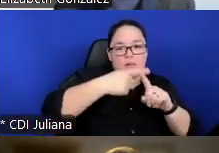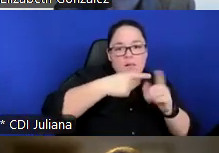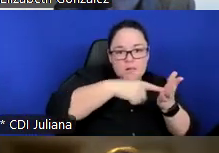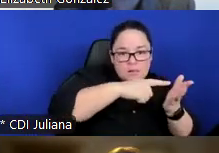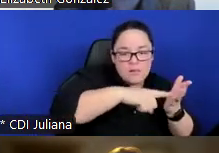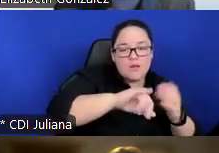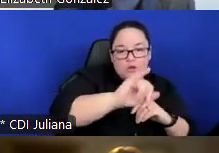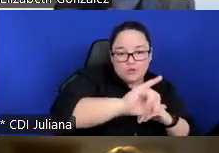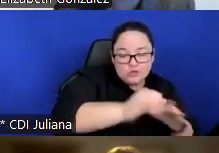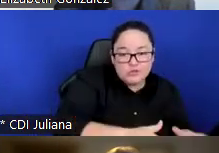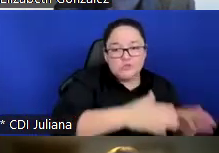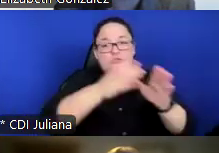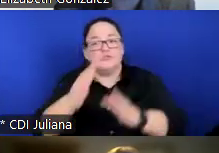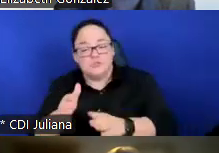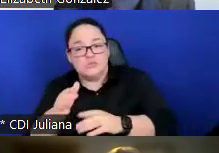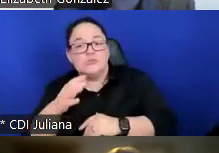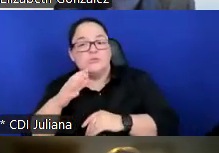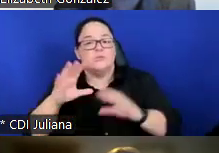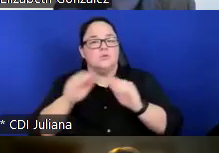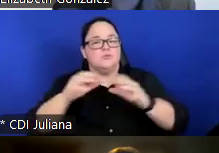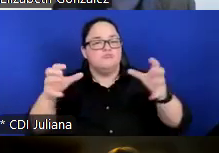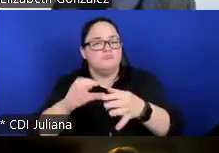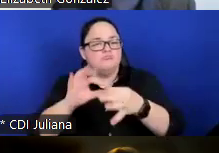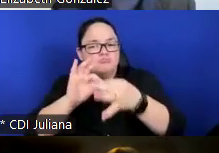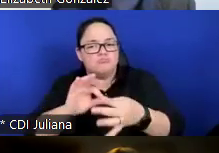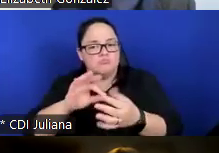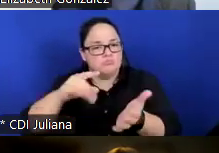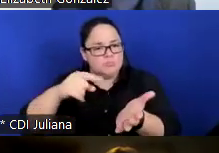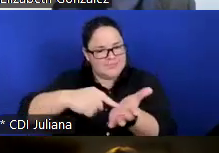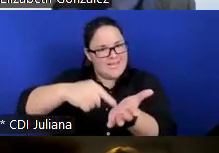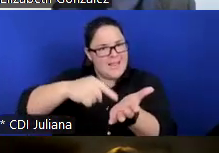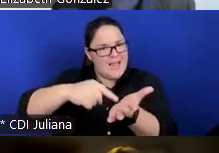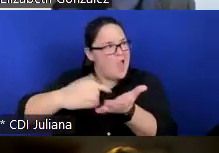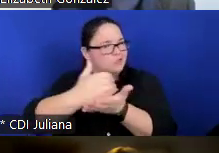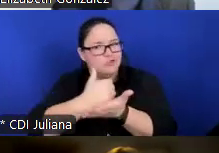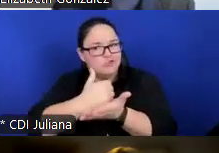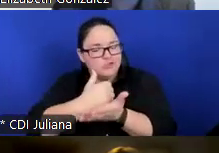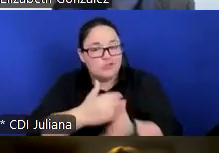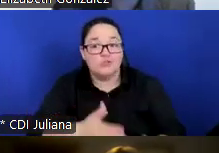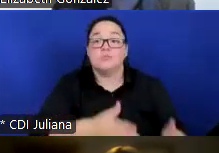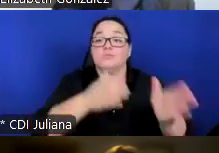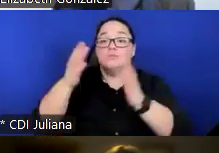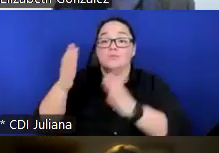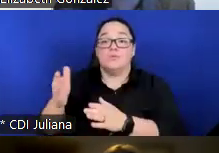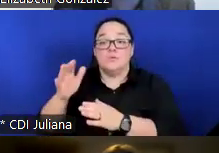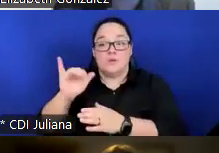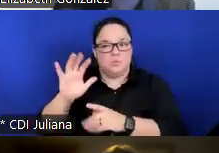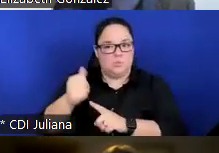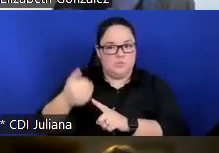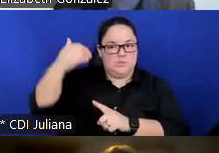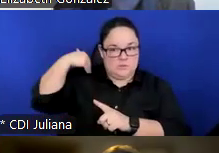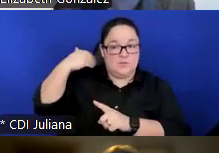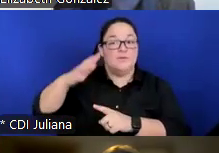a session related to debt collection on Thursday, and the recordings for those are or soon will